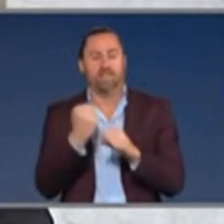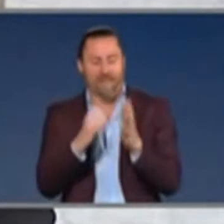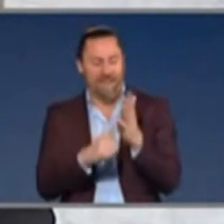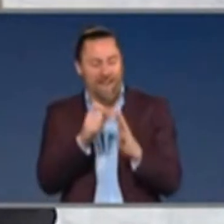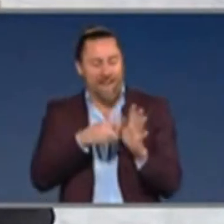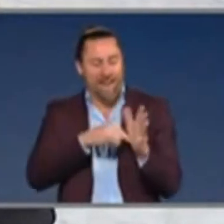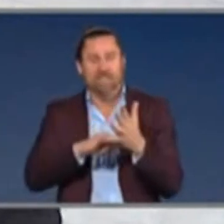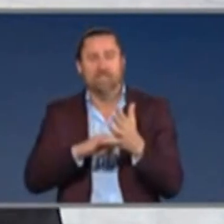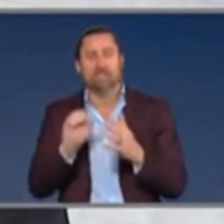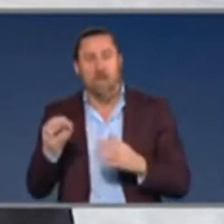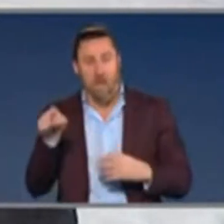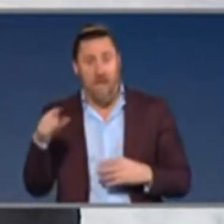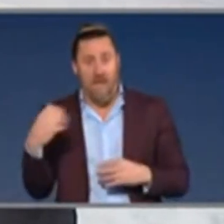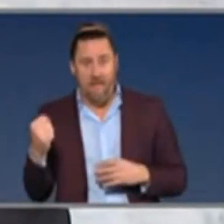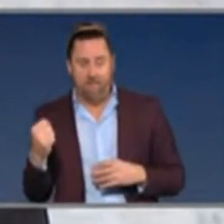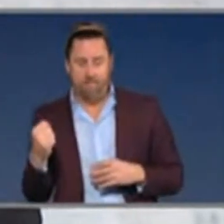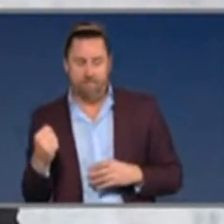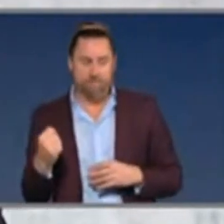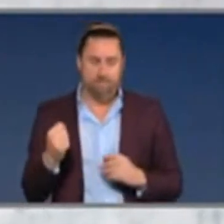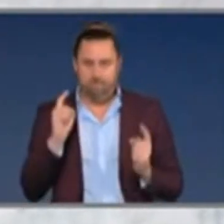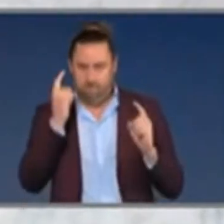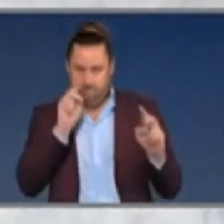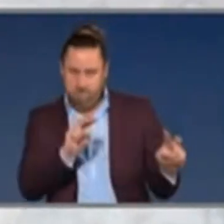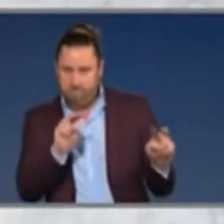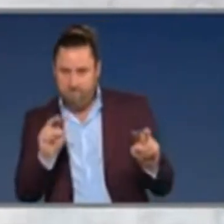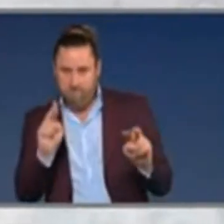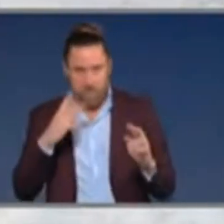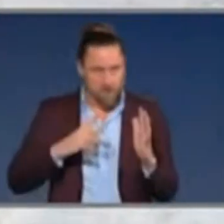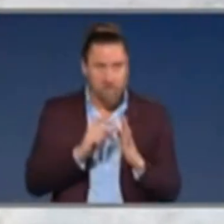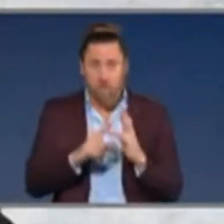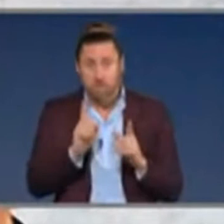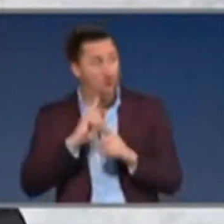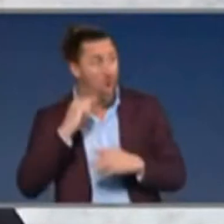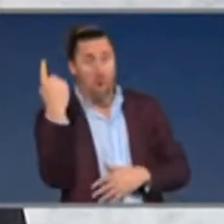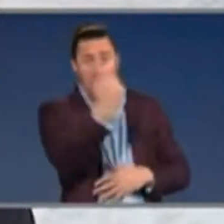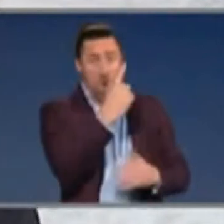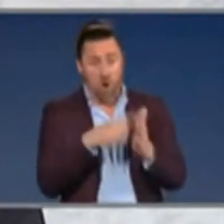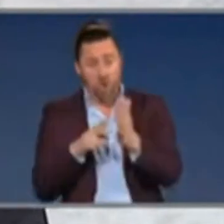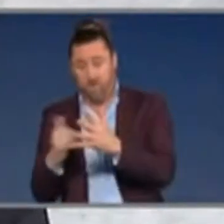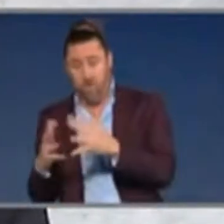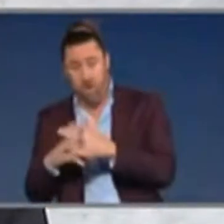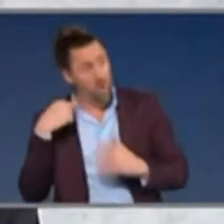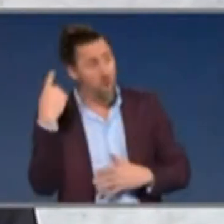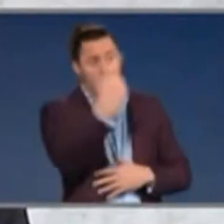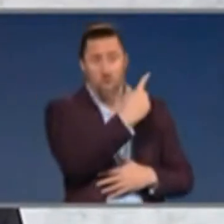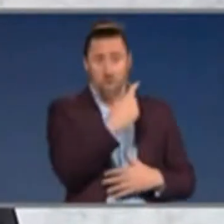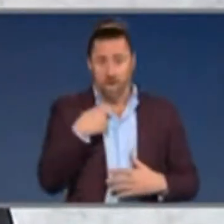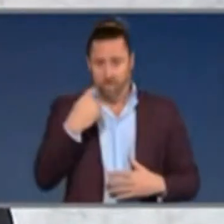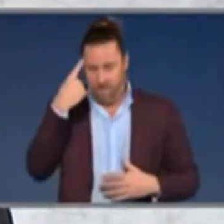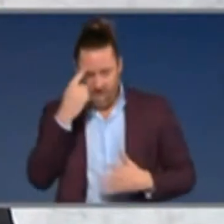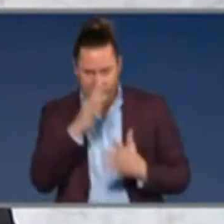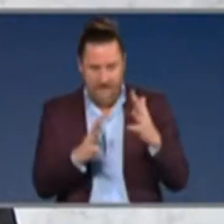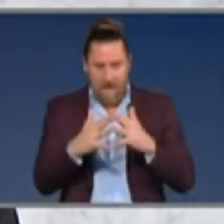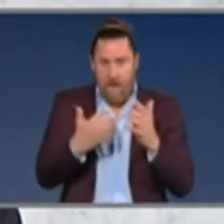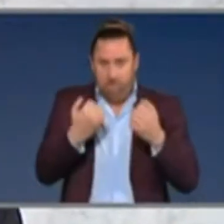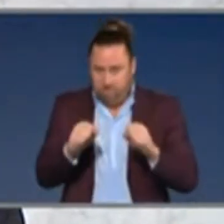rightly constantly anxious, but that's exactly where I think we should all be when it comes to those who are responsible for managing these